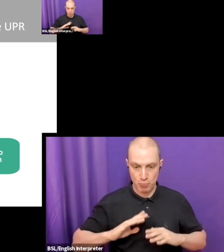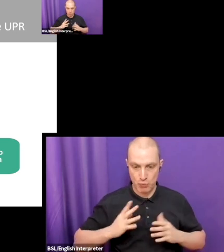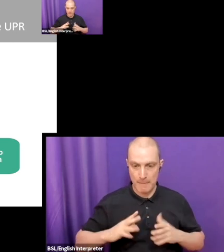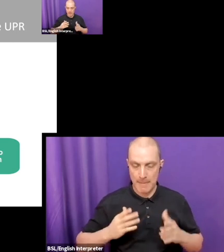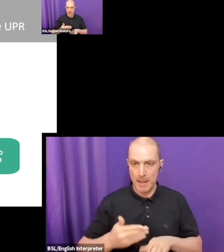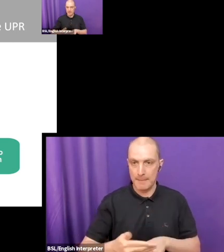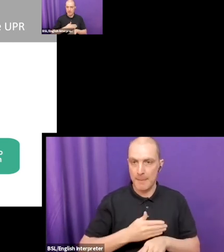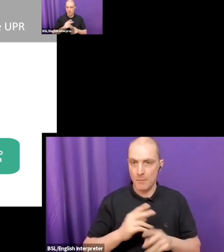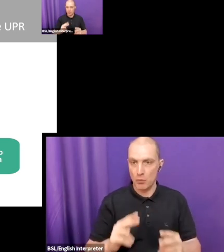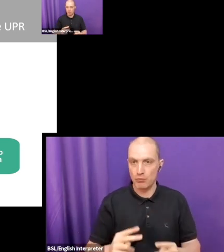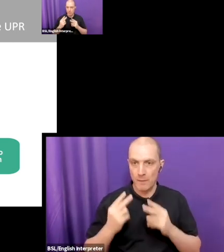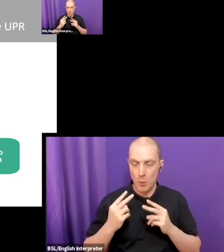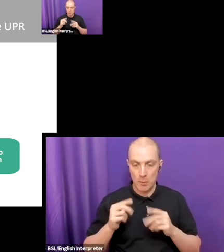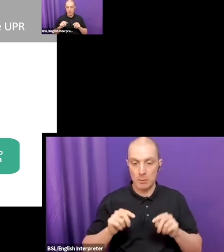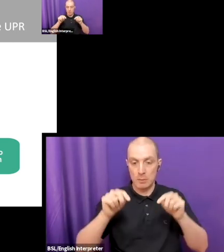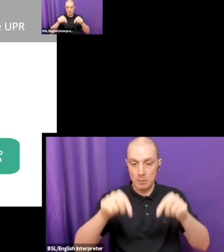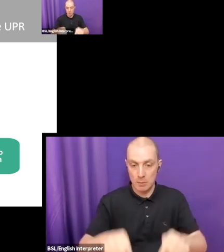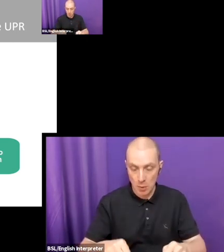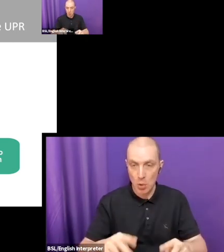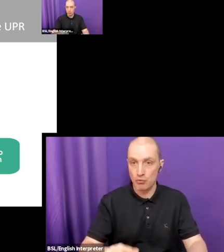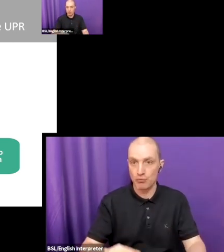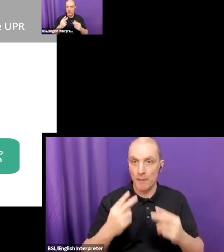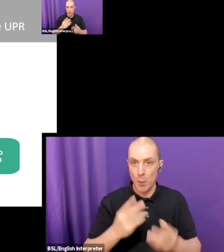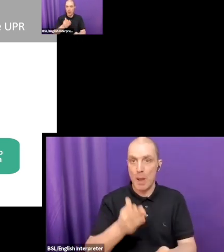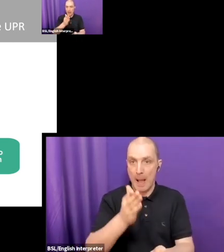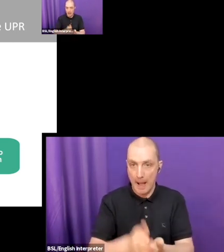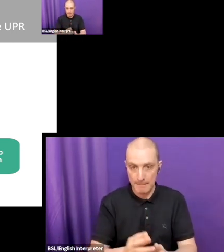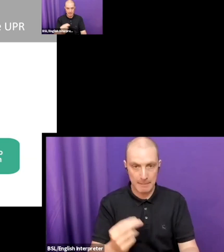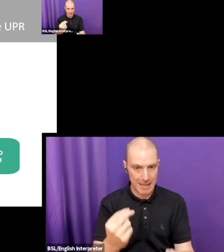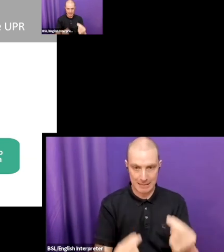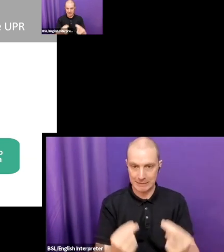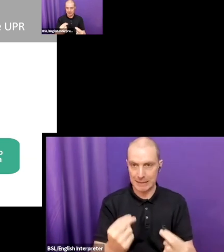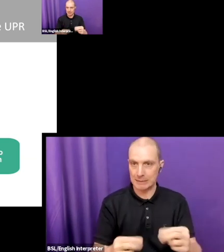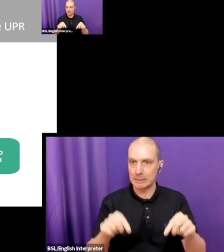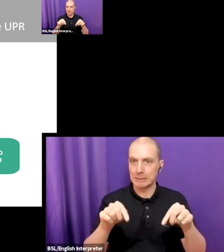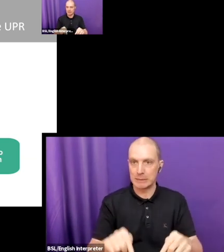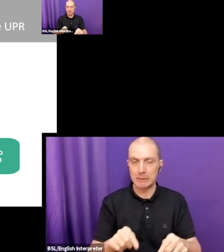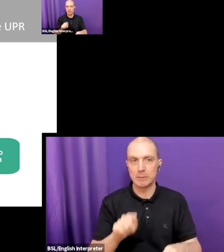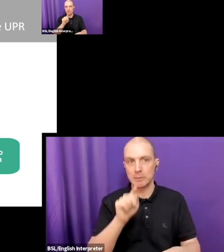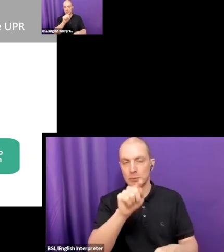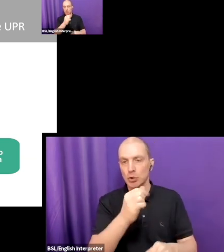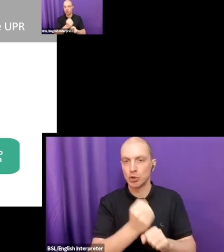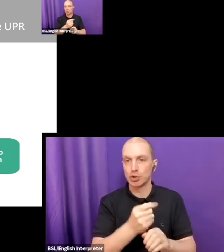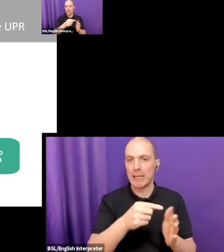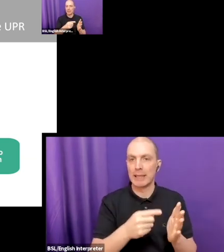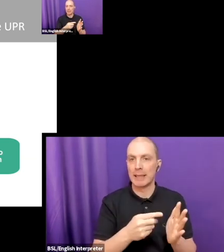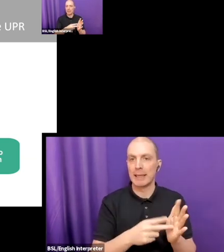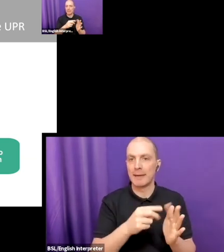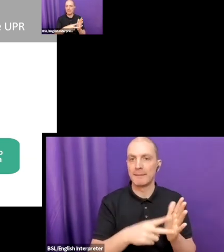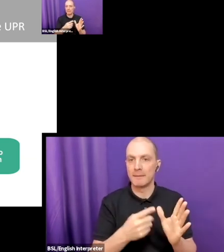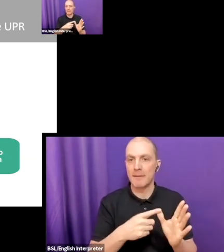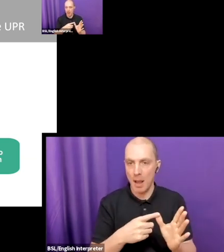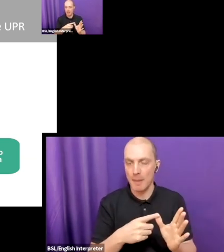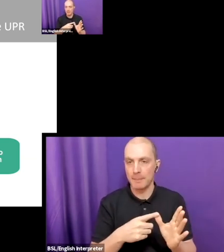the moment of the review, that means the real exam that usually takes place in Geneva, and just lately due to